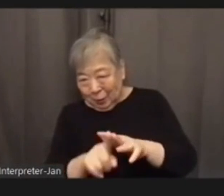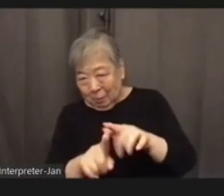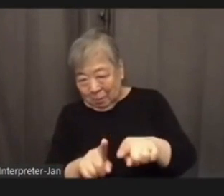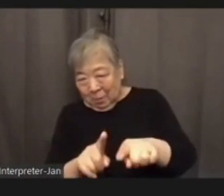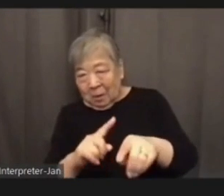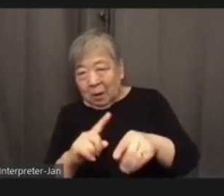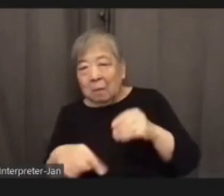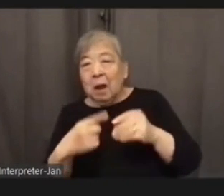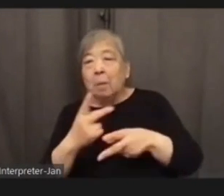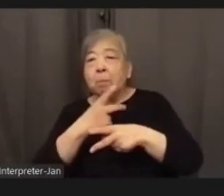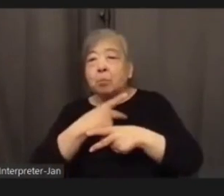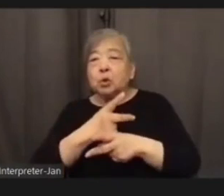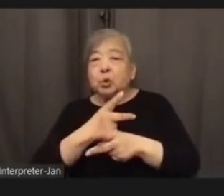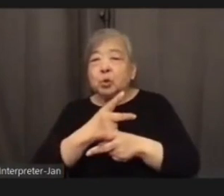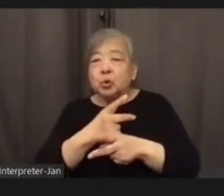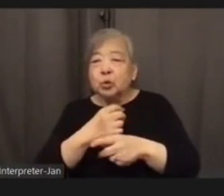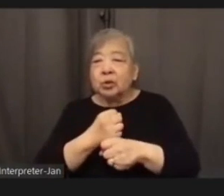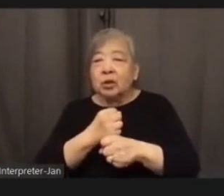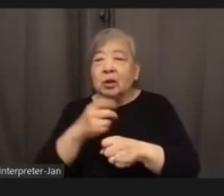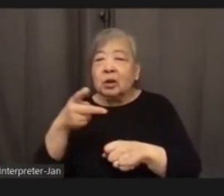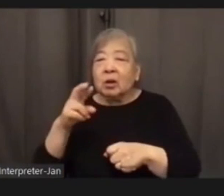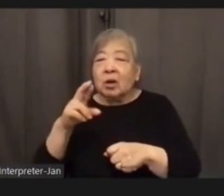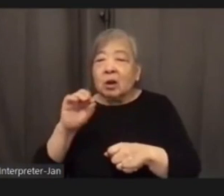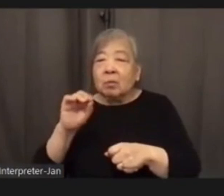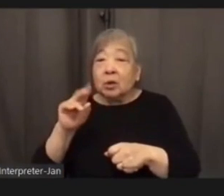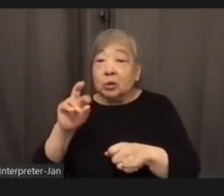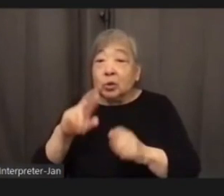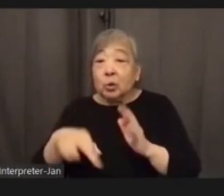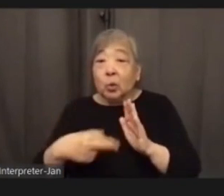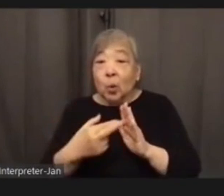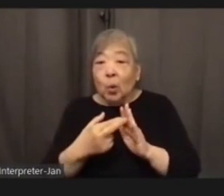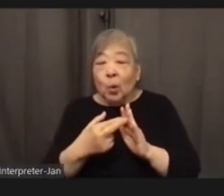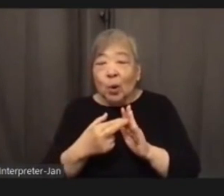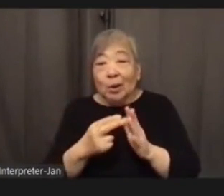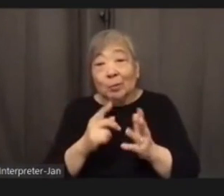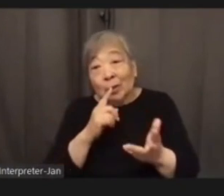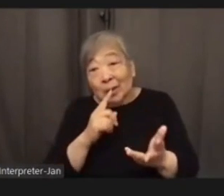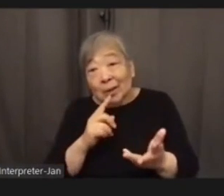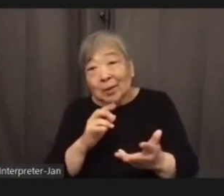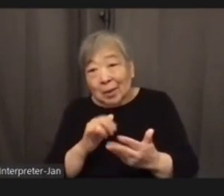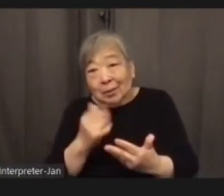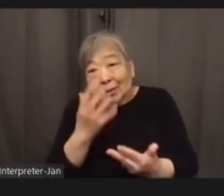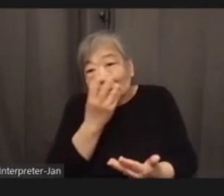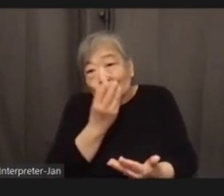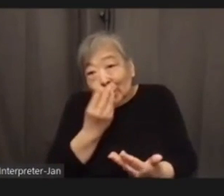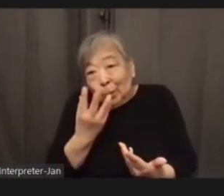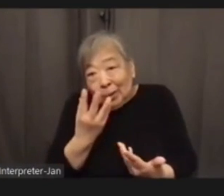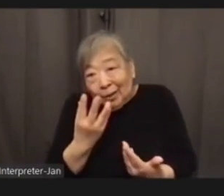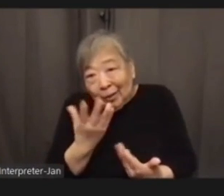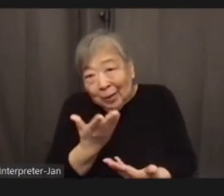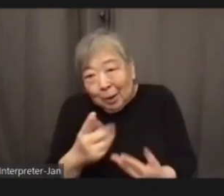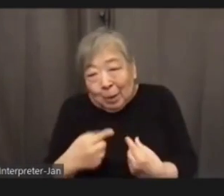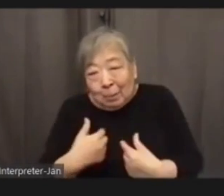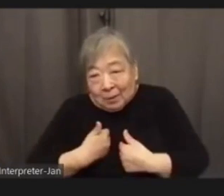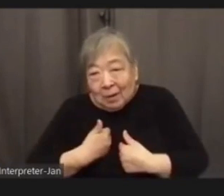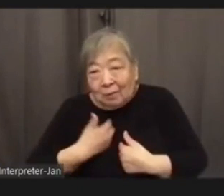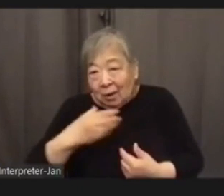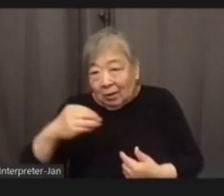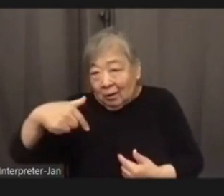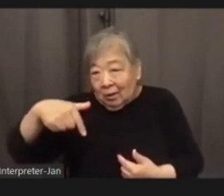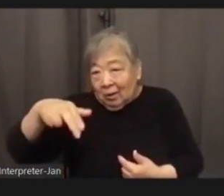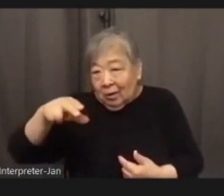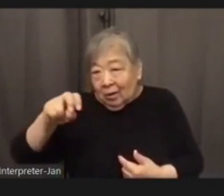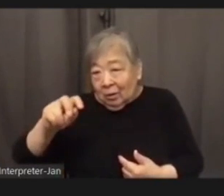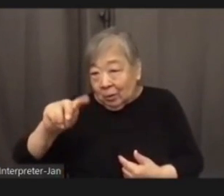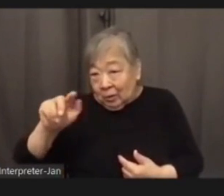producers. Yeah. And this is the beauty of myself and Quetzal. Even though we had to